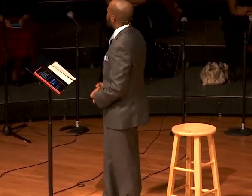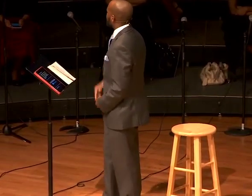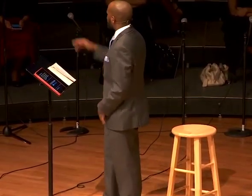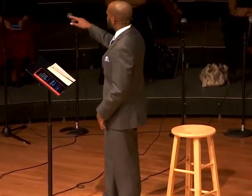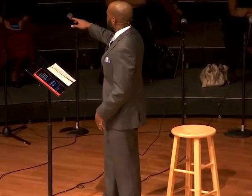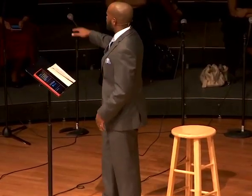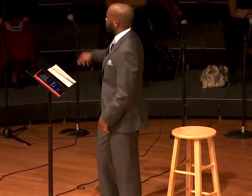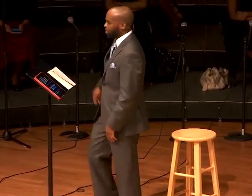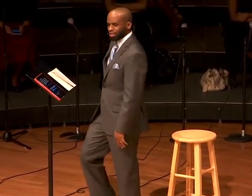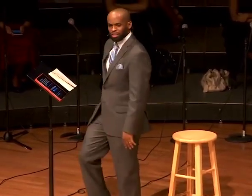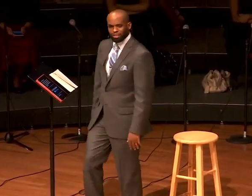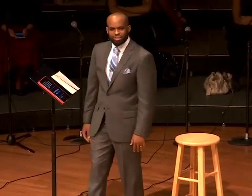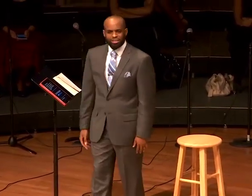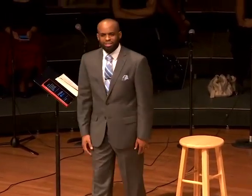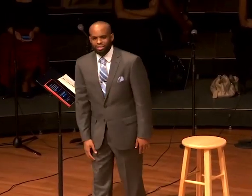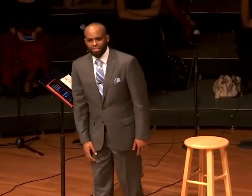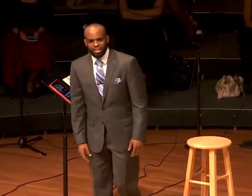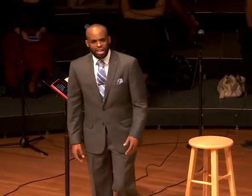that represent?